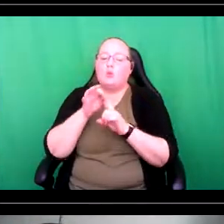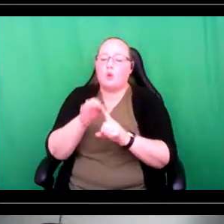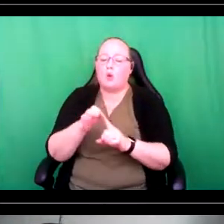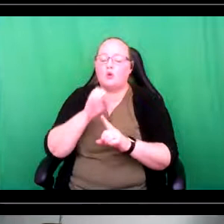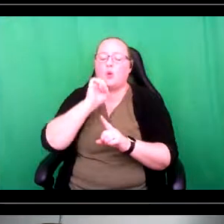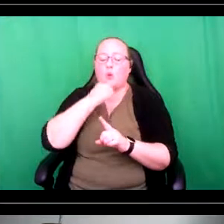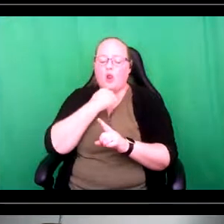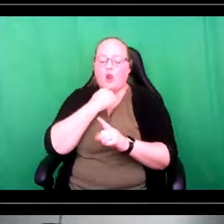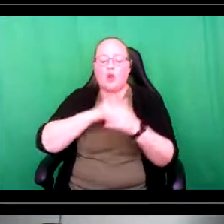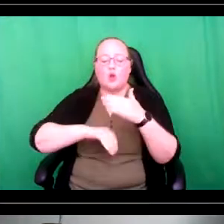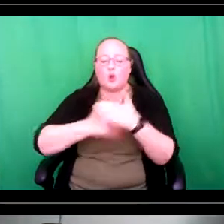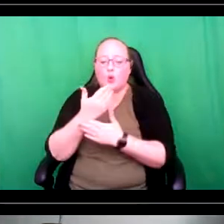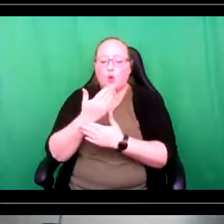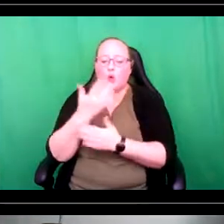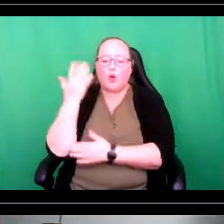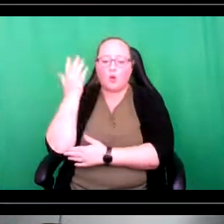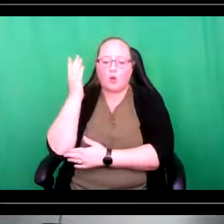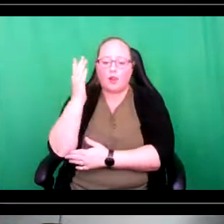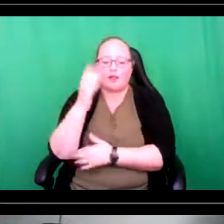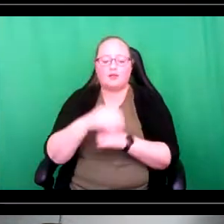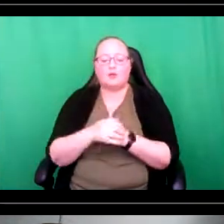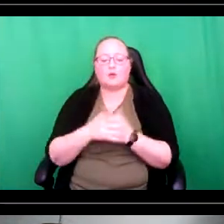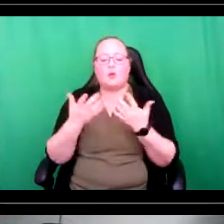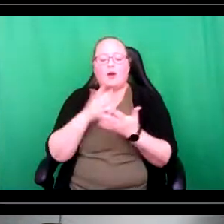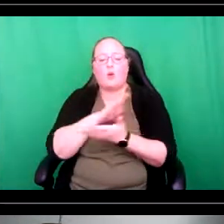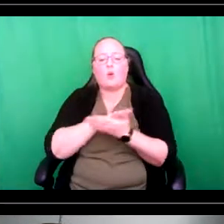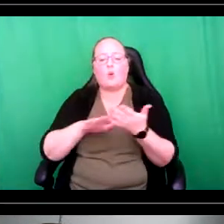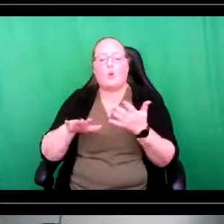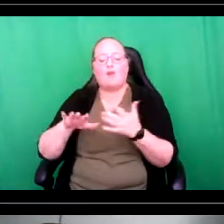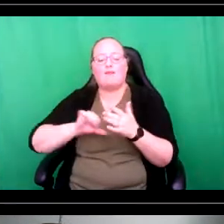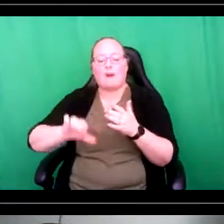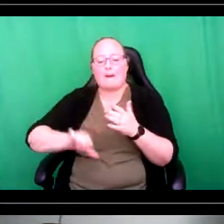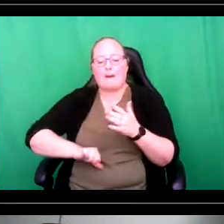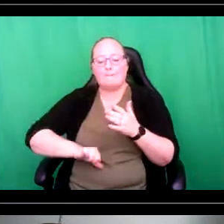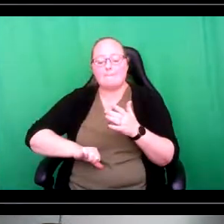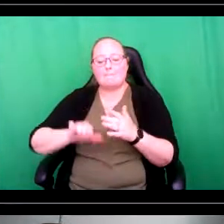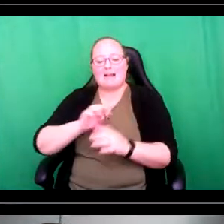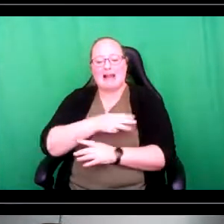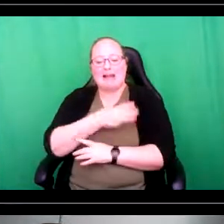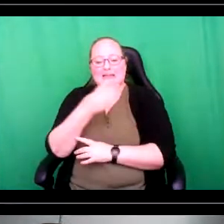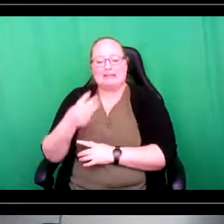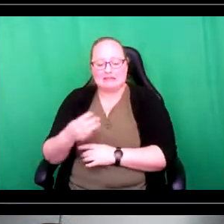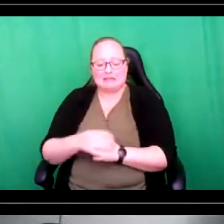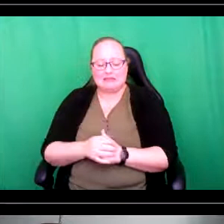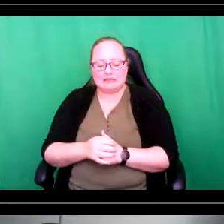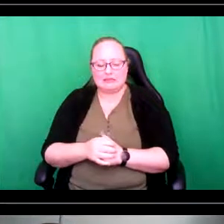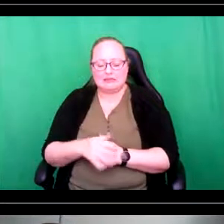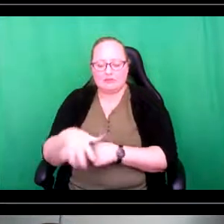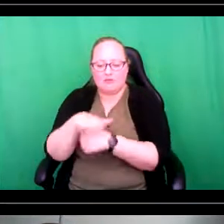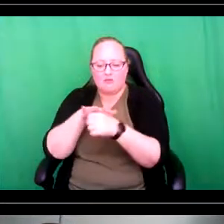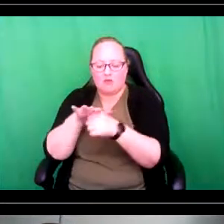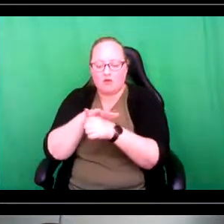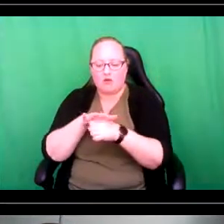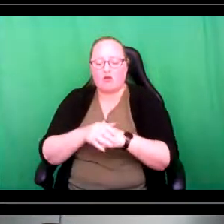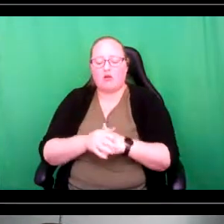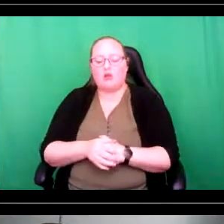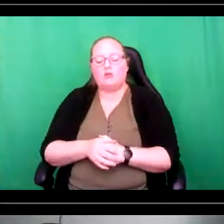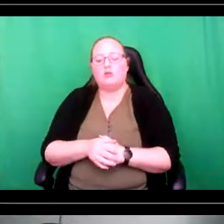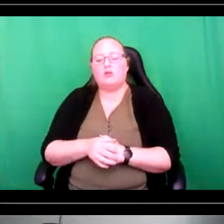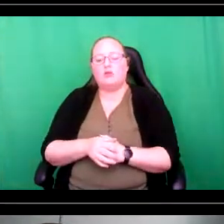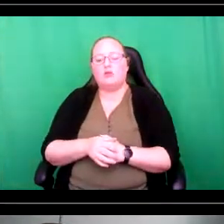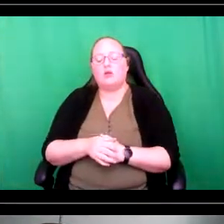community woodland at Hole Farm in Essex. And across the route, we're providing